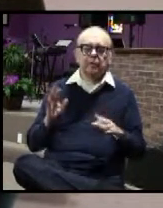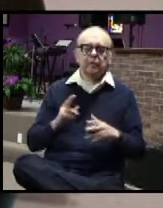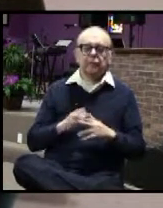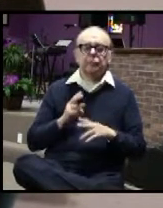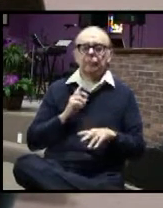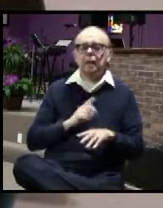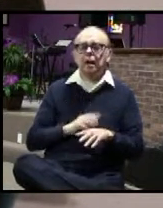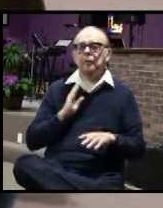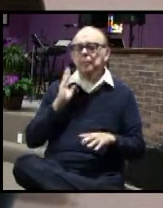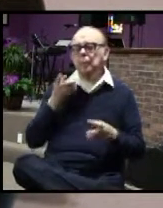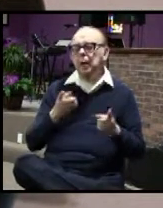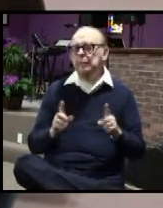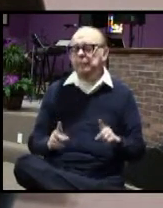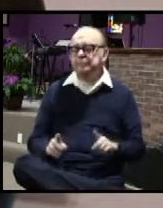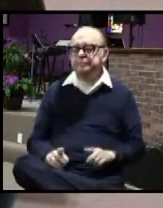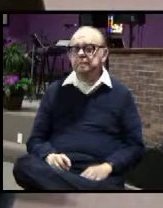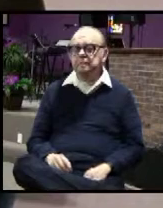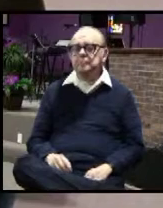is